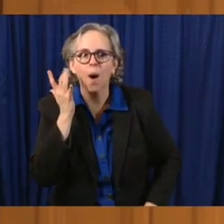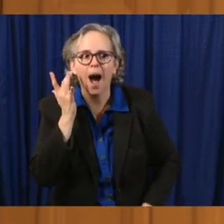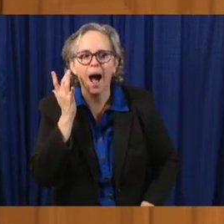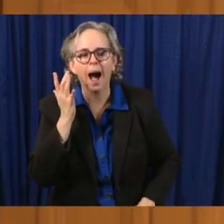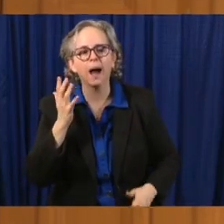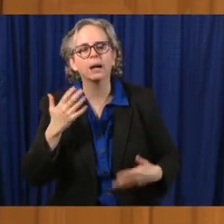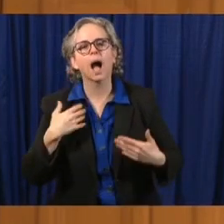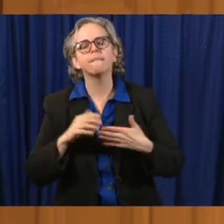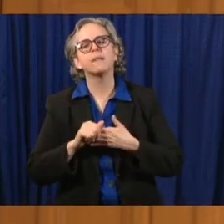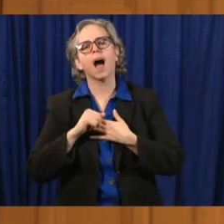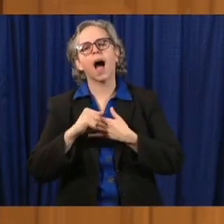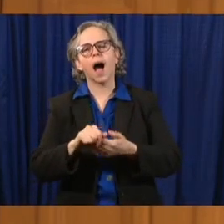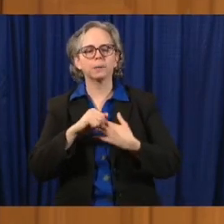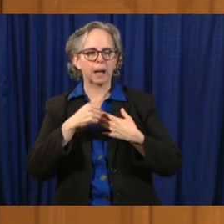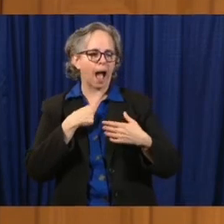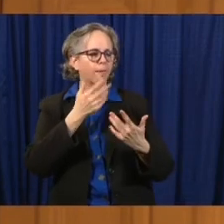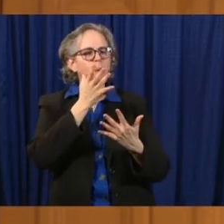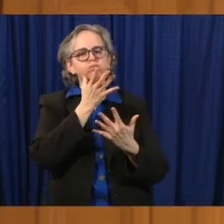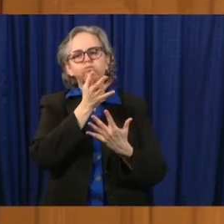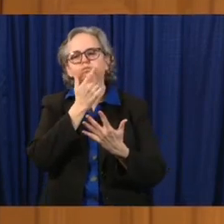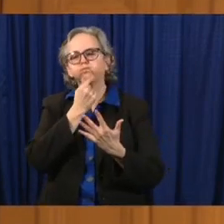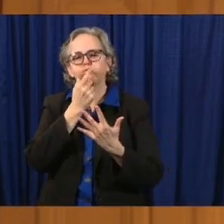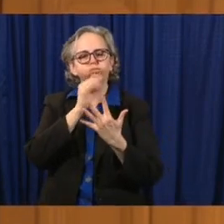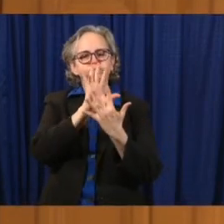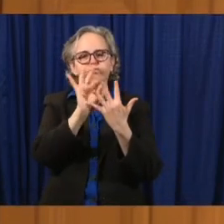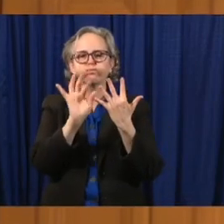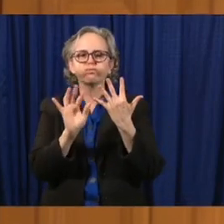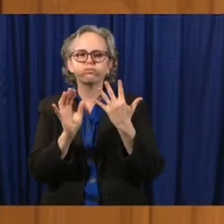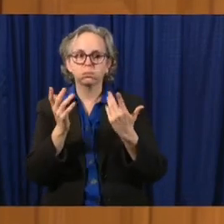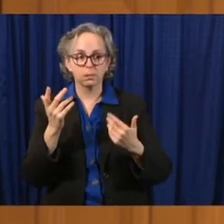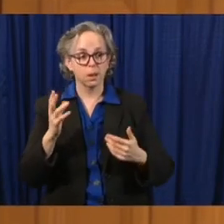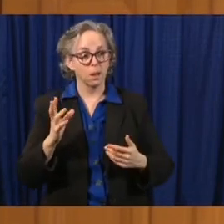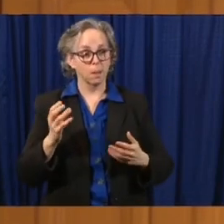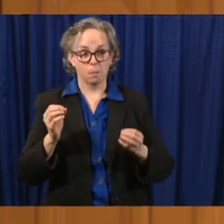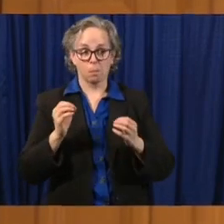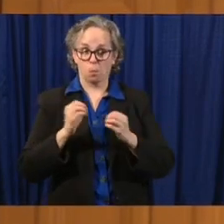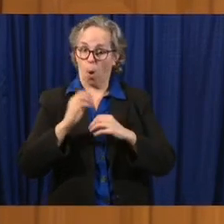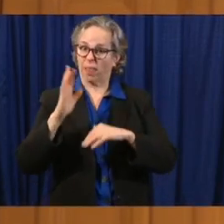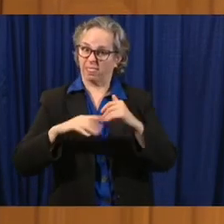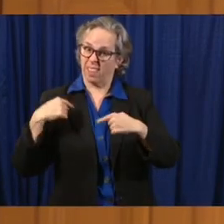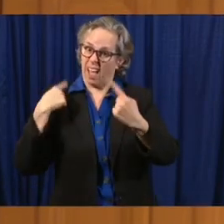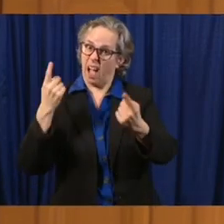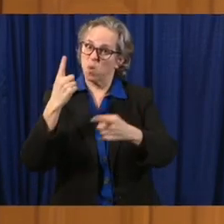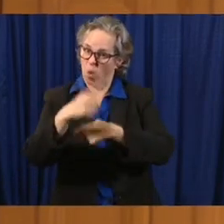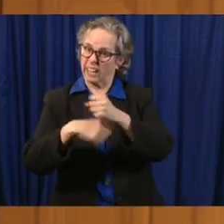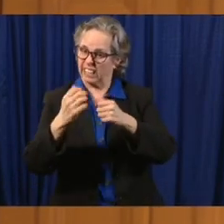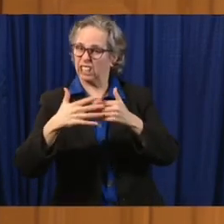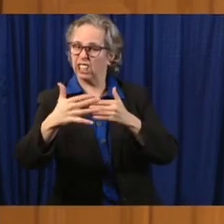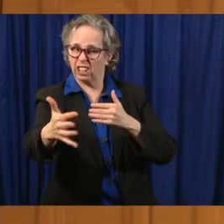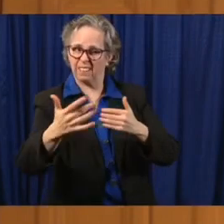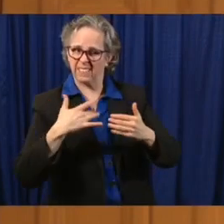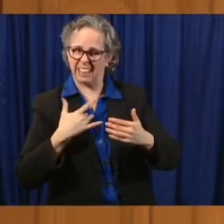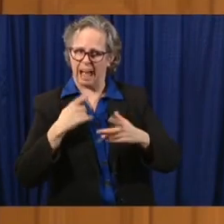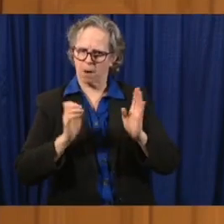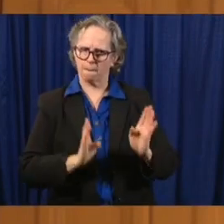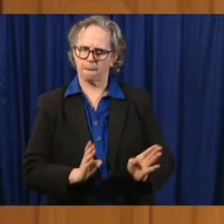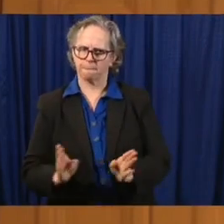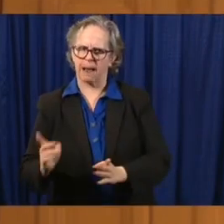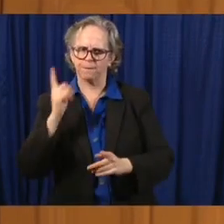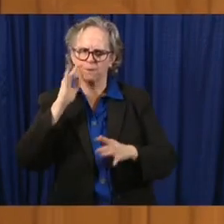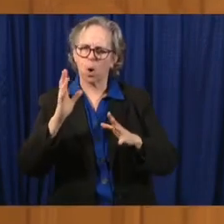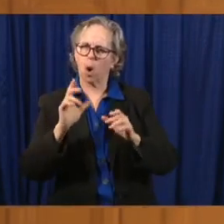homelessness right now and in other settings. So I think this being on ready with that ability to build out